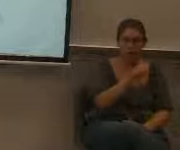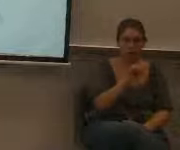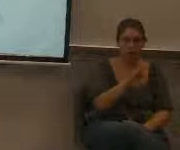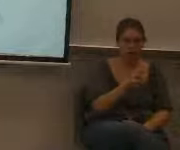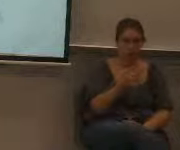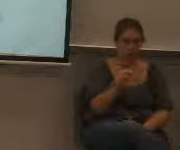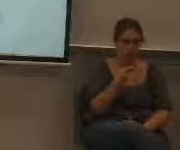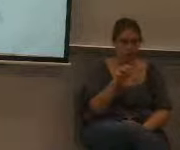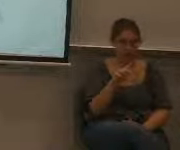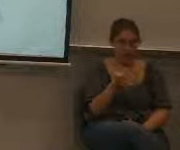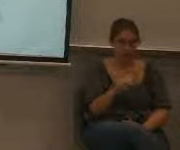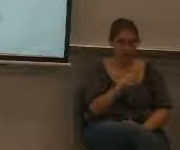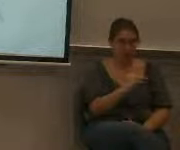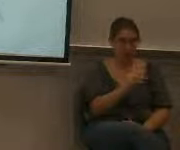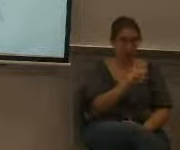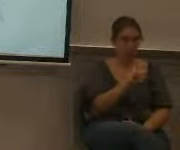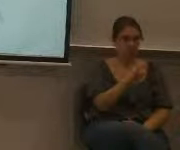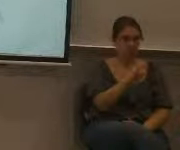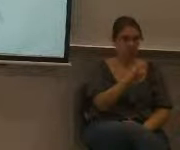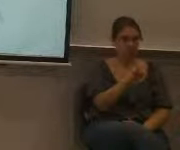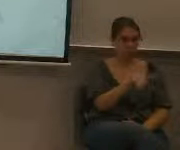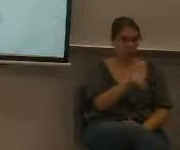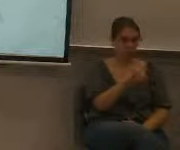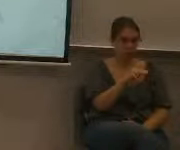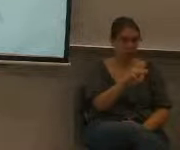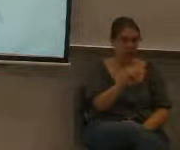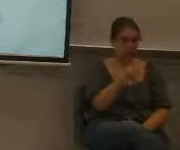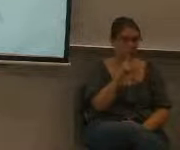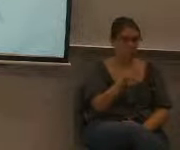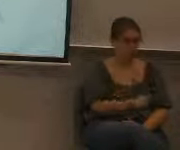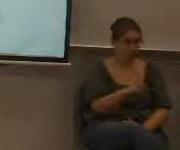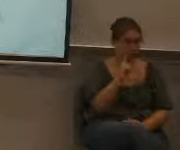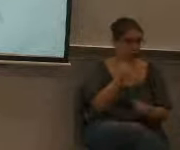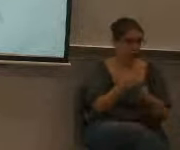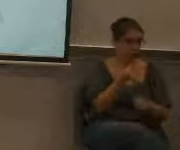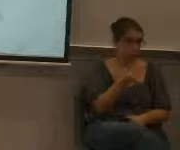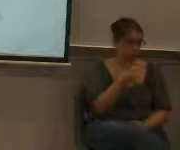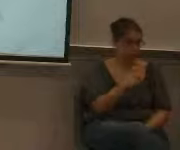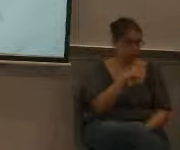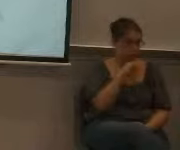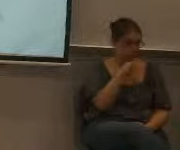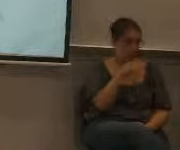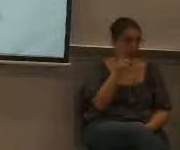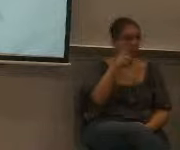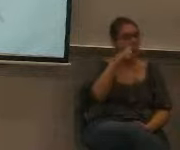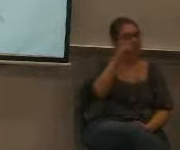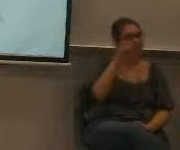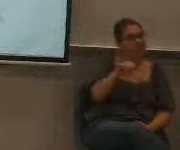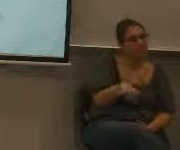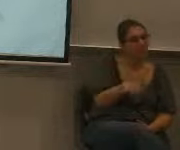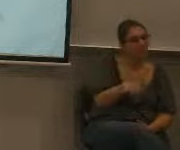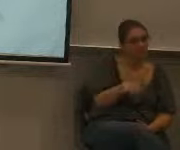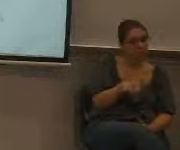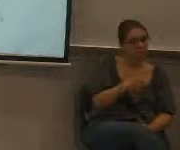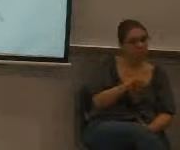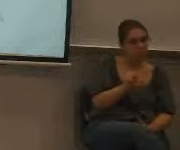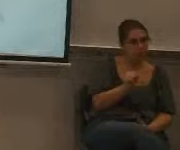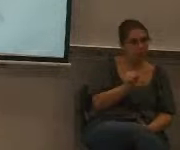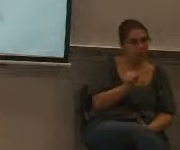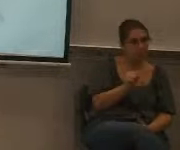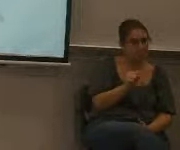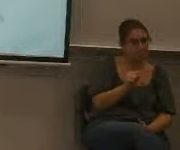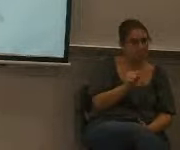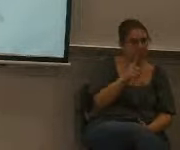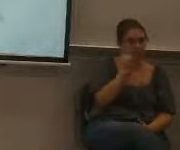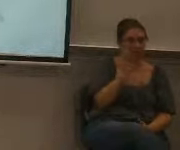and the microbial biomass is low per gram of sediment, because of the extent of these